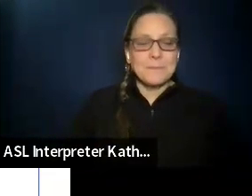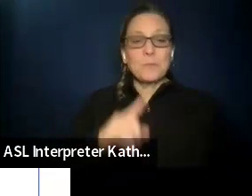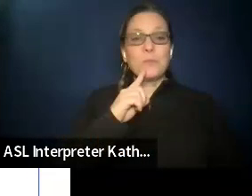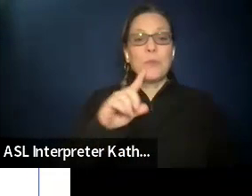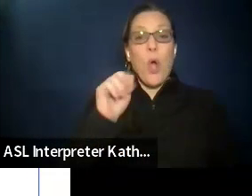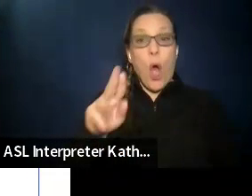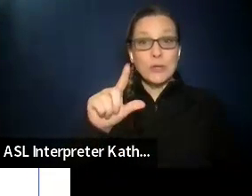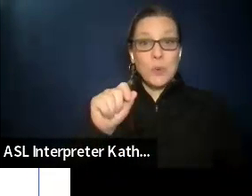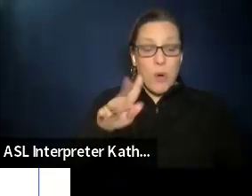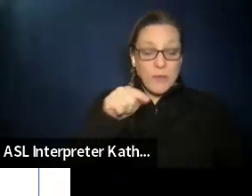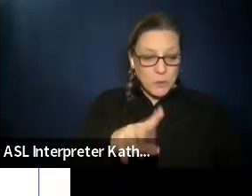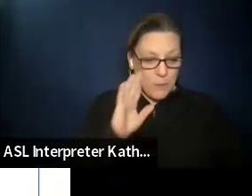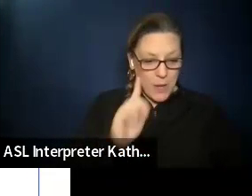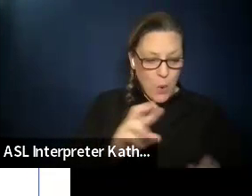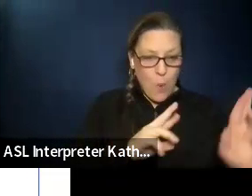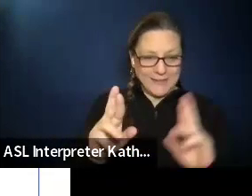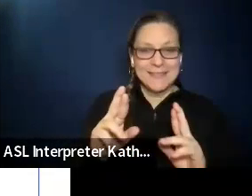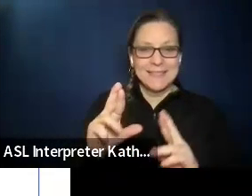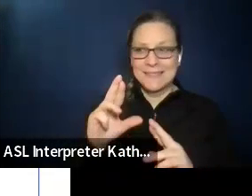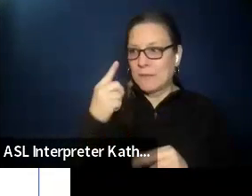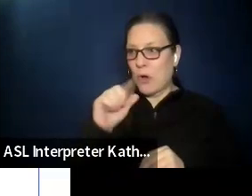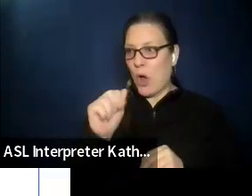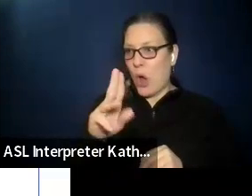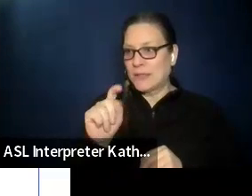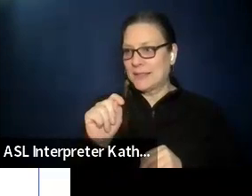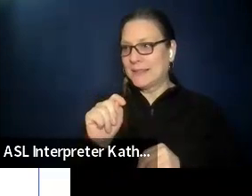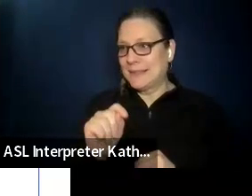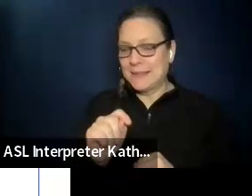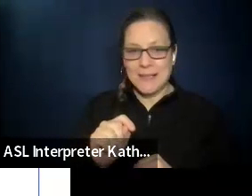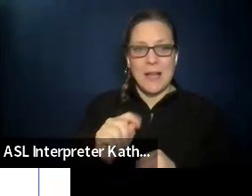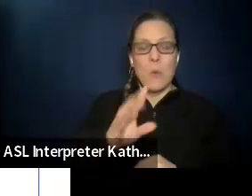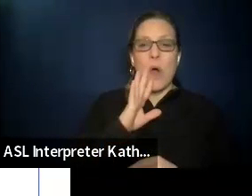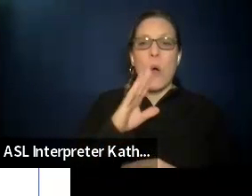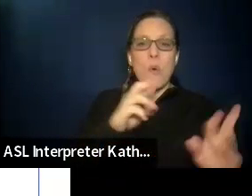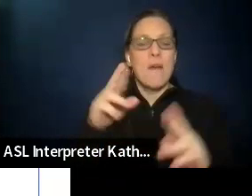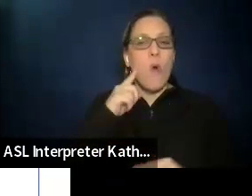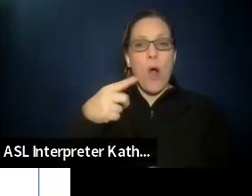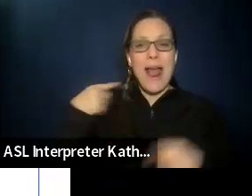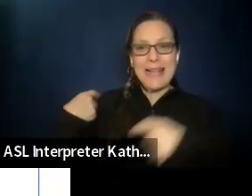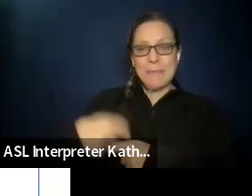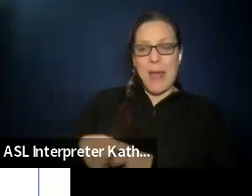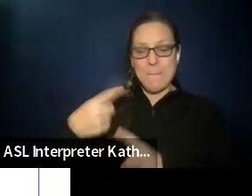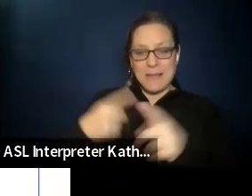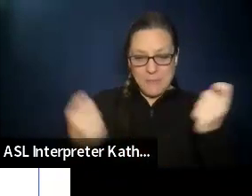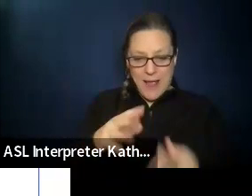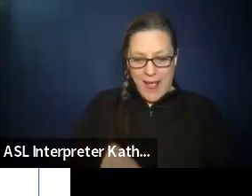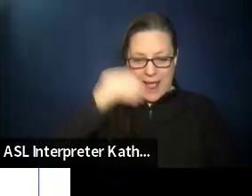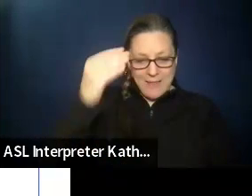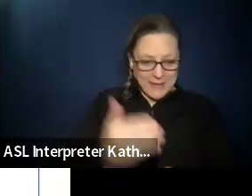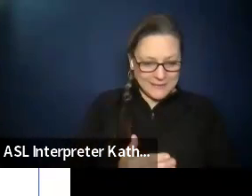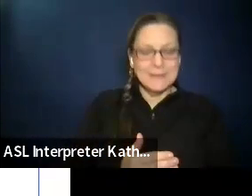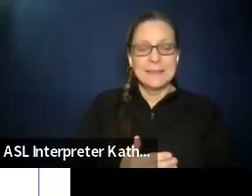August 2024. This will be read many Hispanic Heritage Month celebrations and lessons, and of